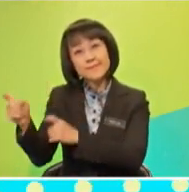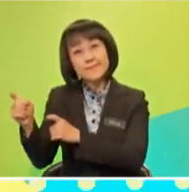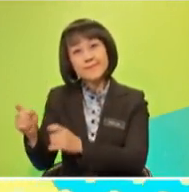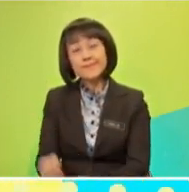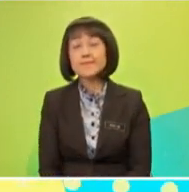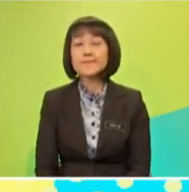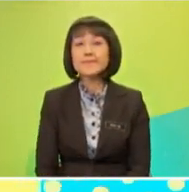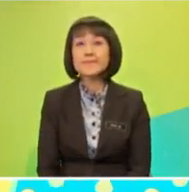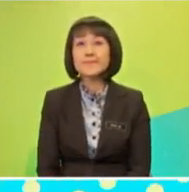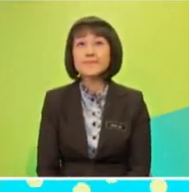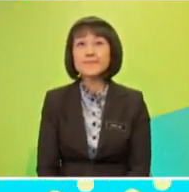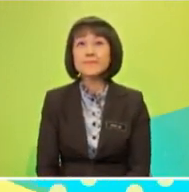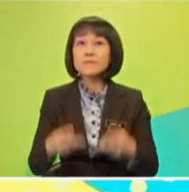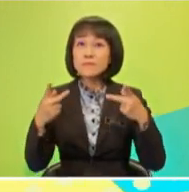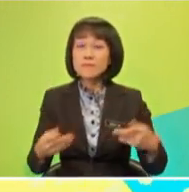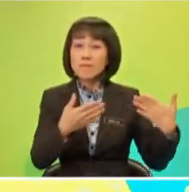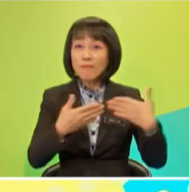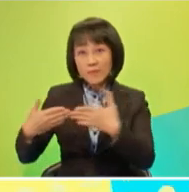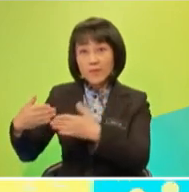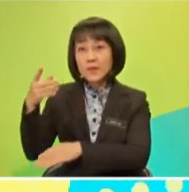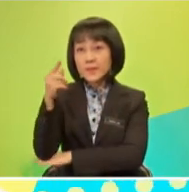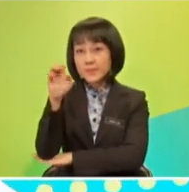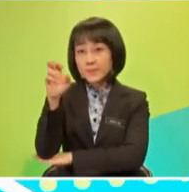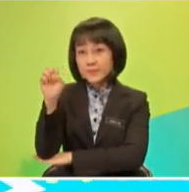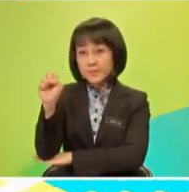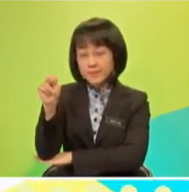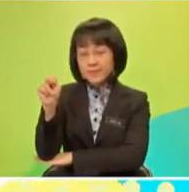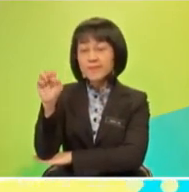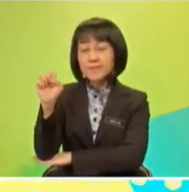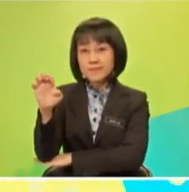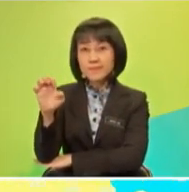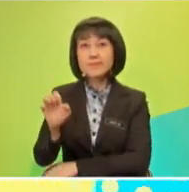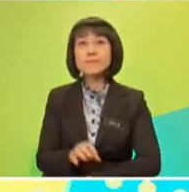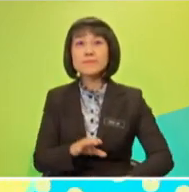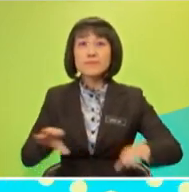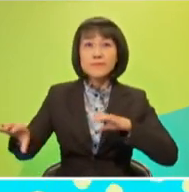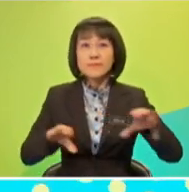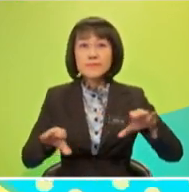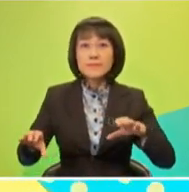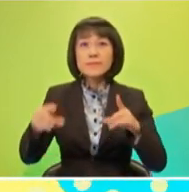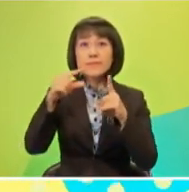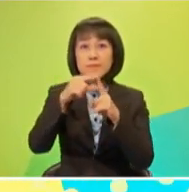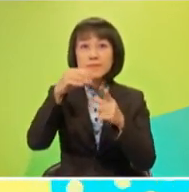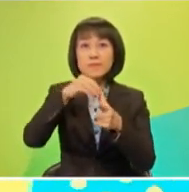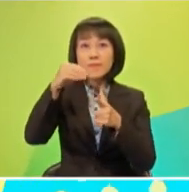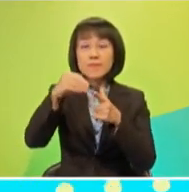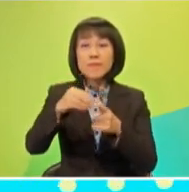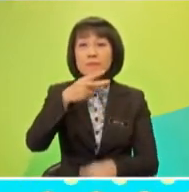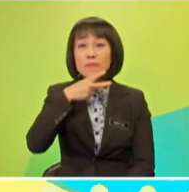repeat, present continuous tense are action word or verbs that is happening right